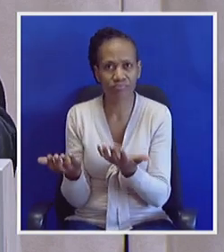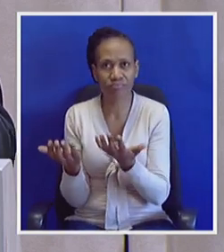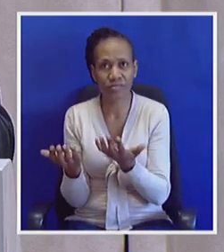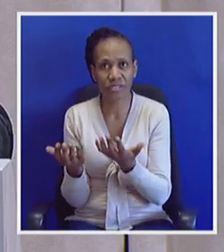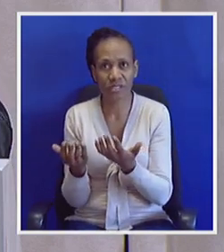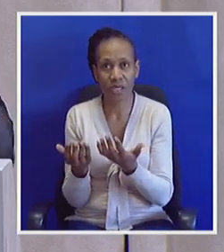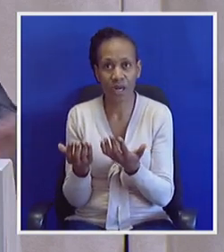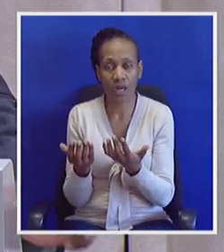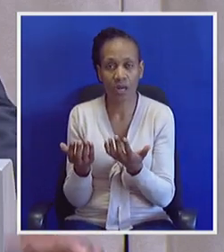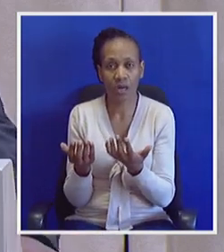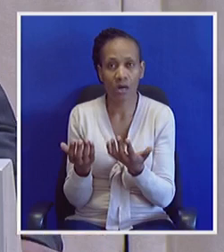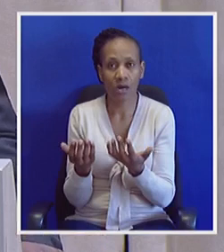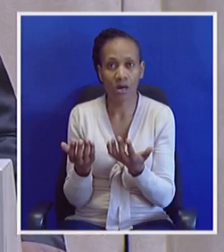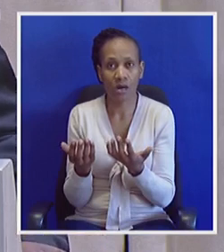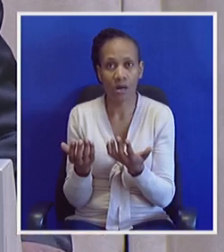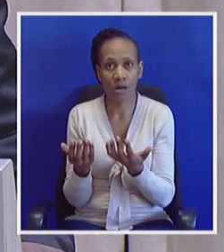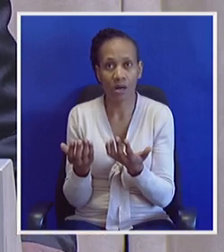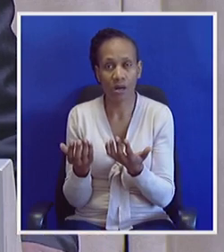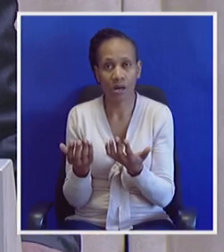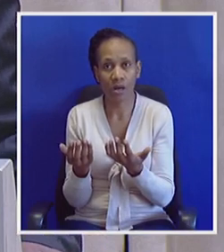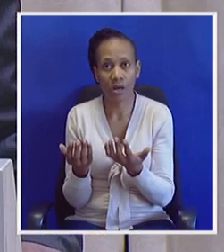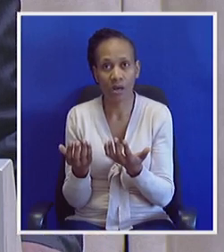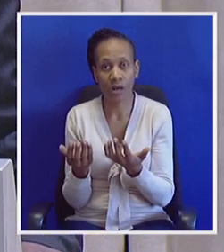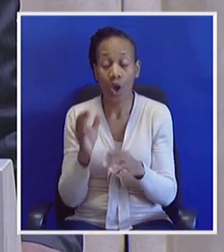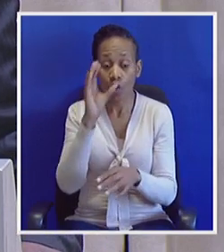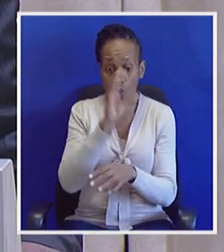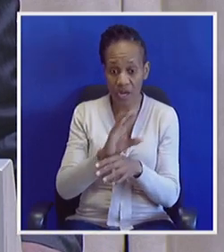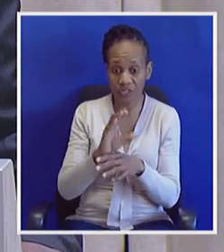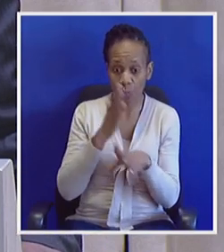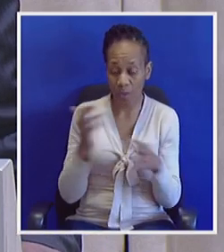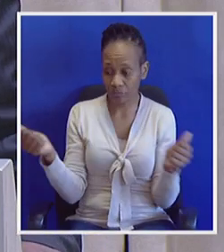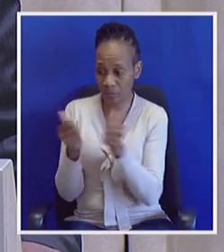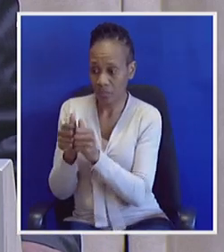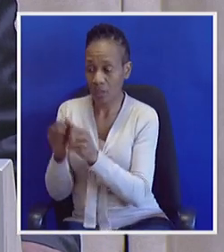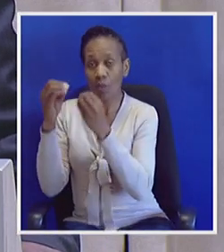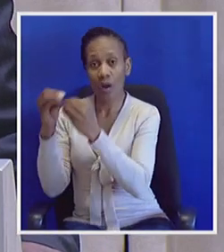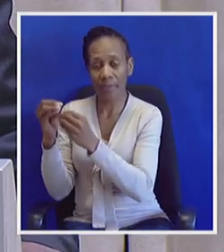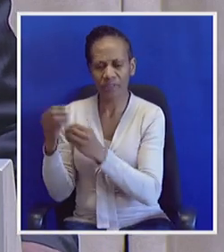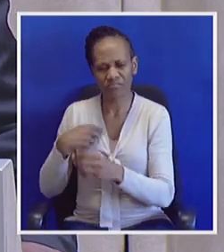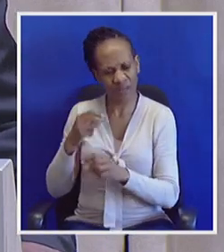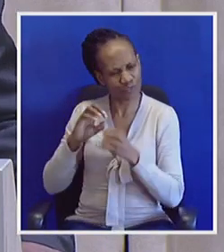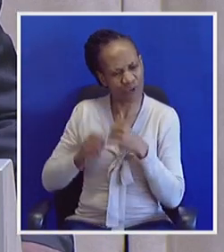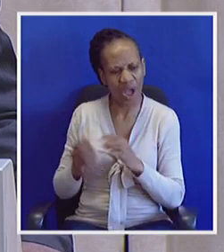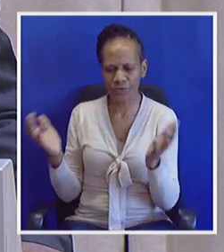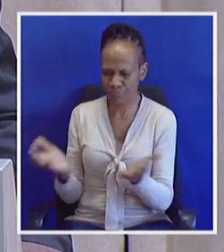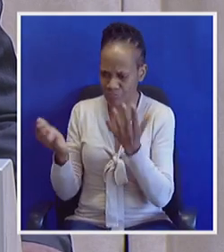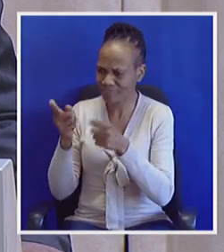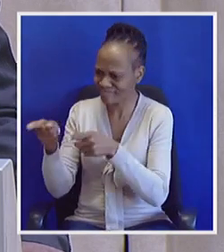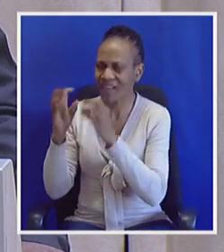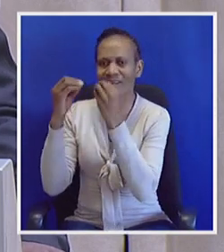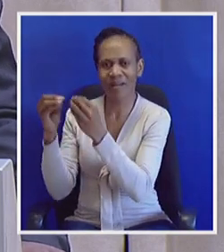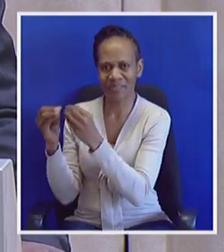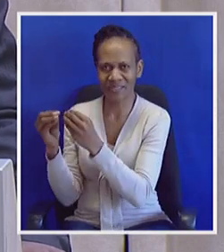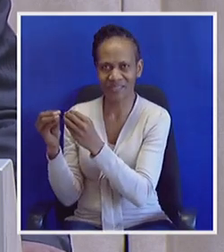TVET type of intervention a great deal, and encouraging companies, not